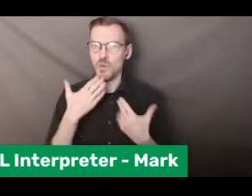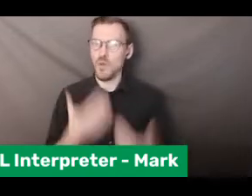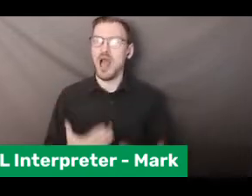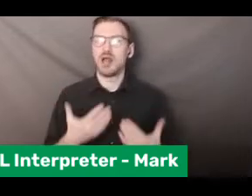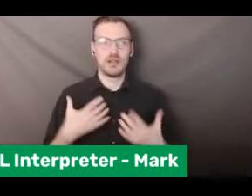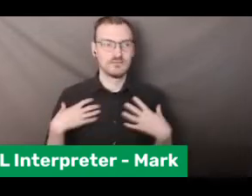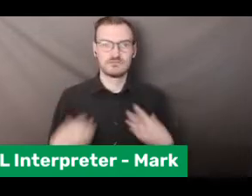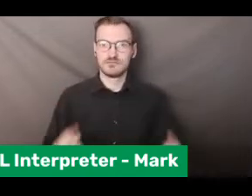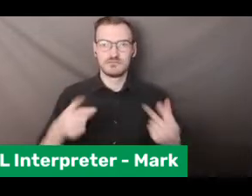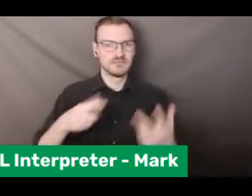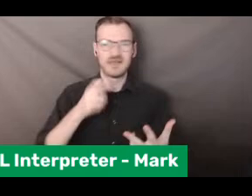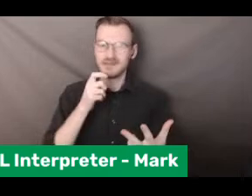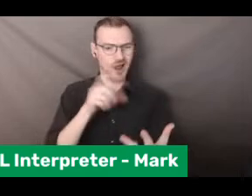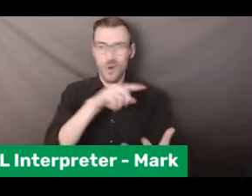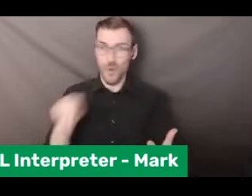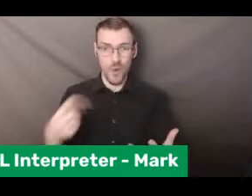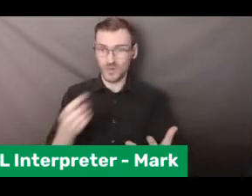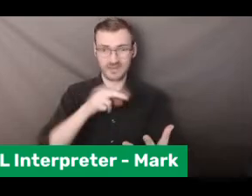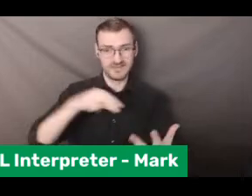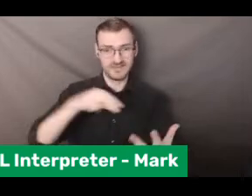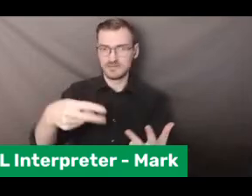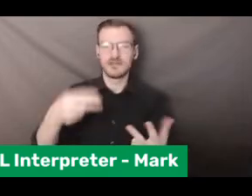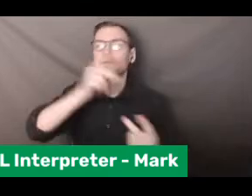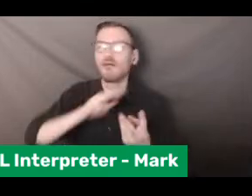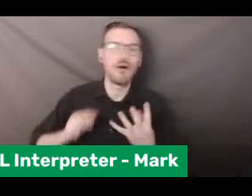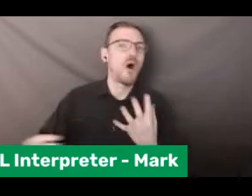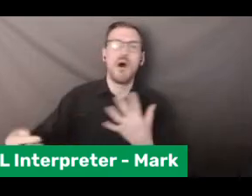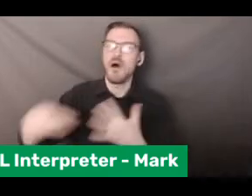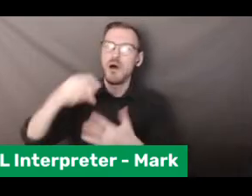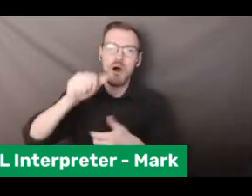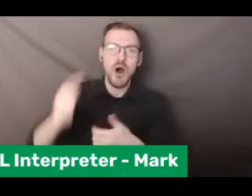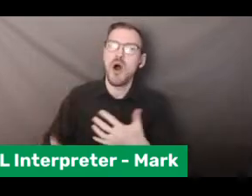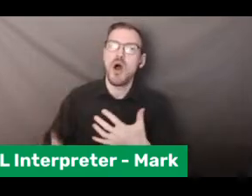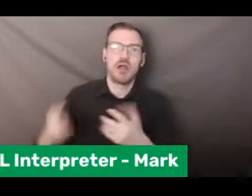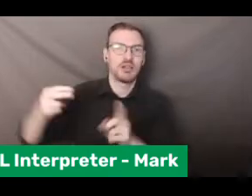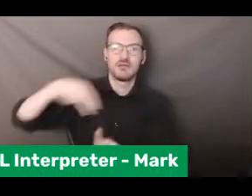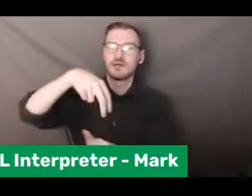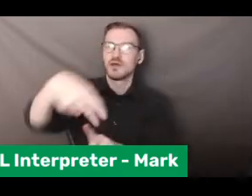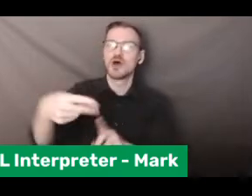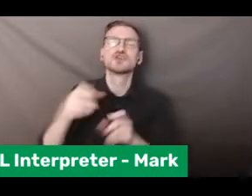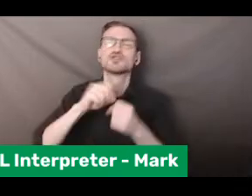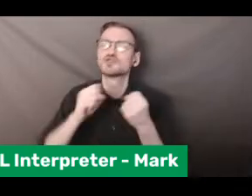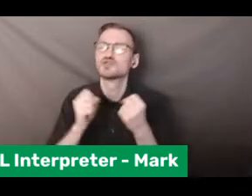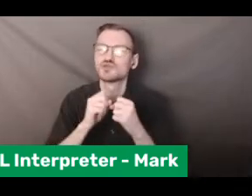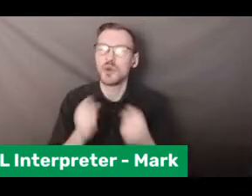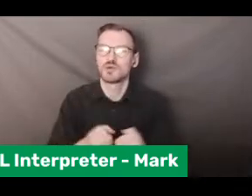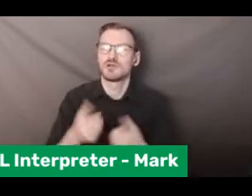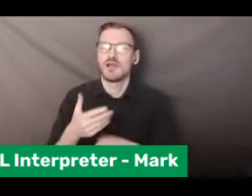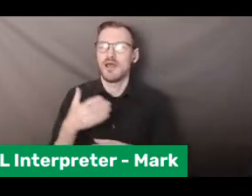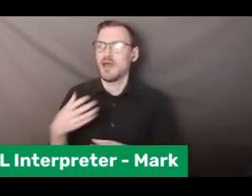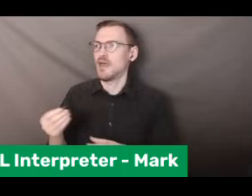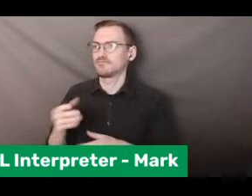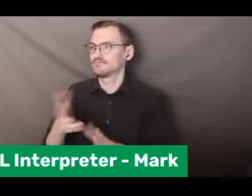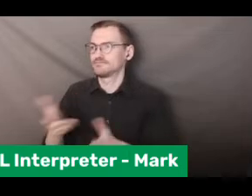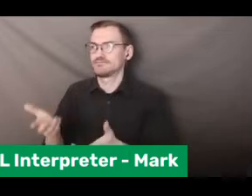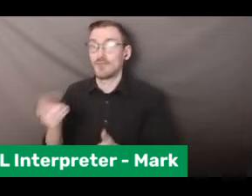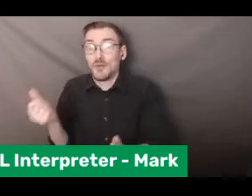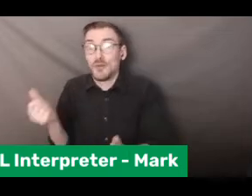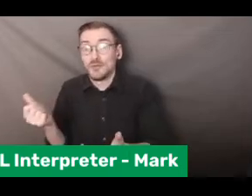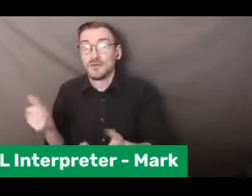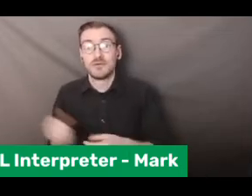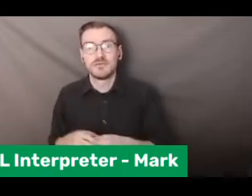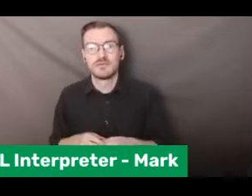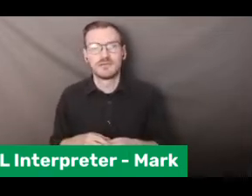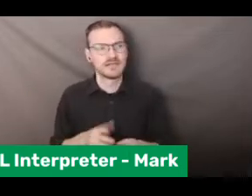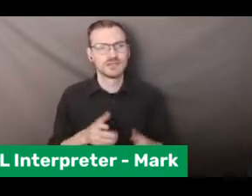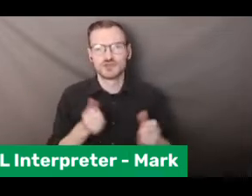not. It is attending to all parts of who we are and how we experience the world. It's